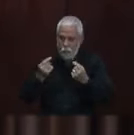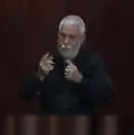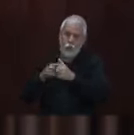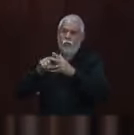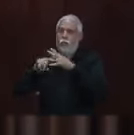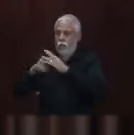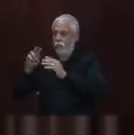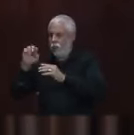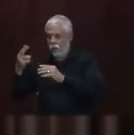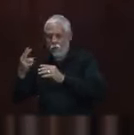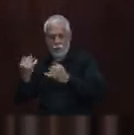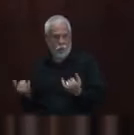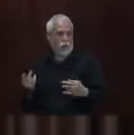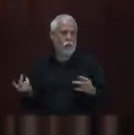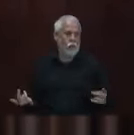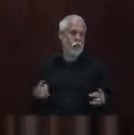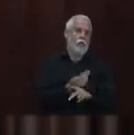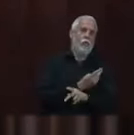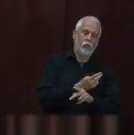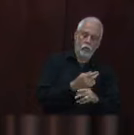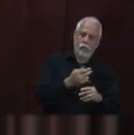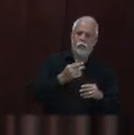to protect themselves. So